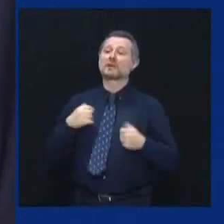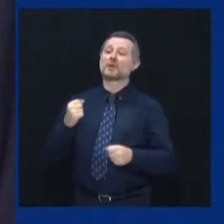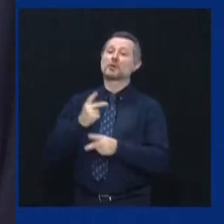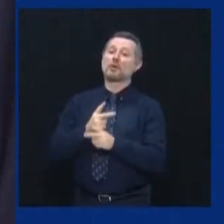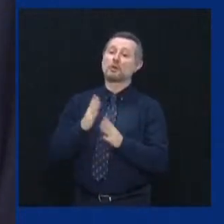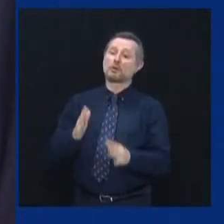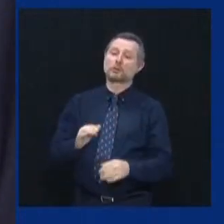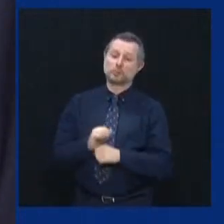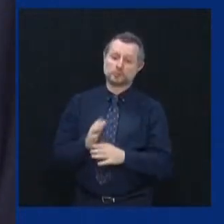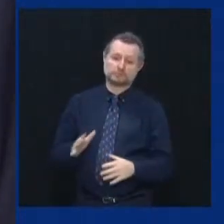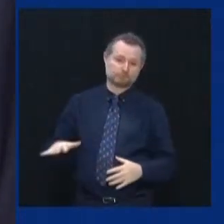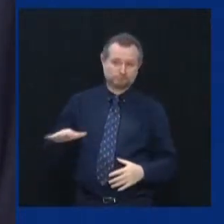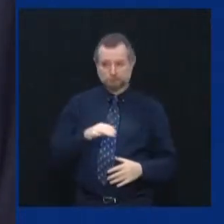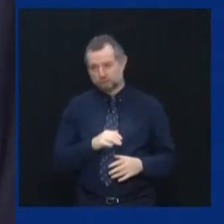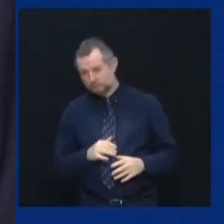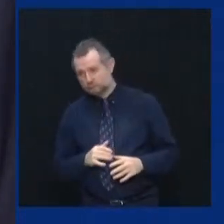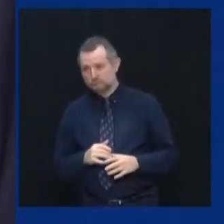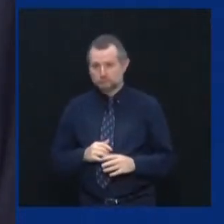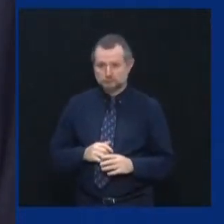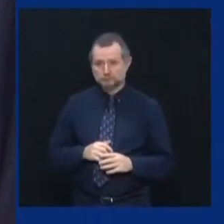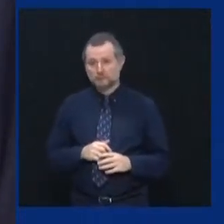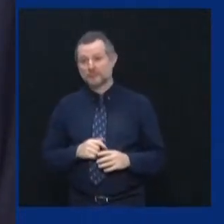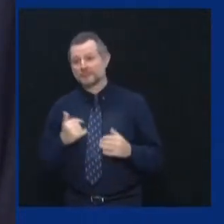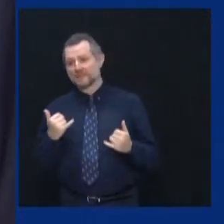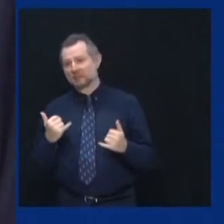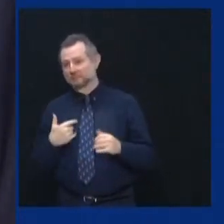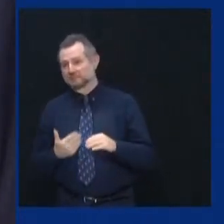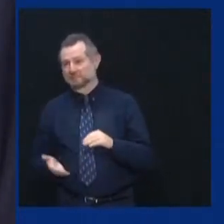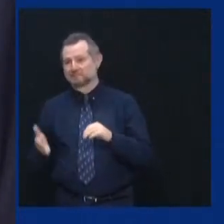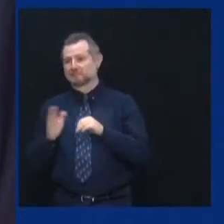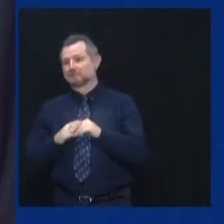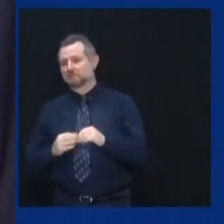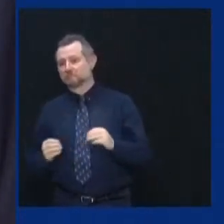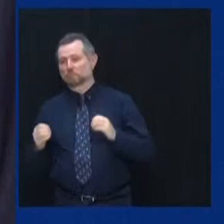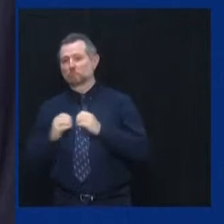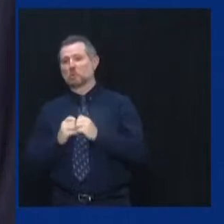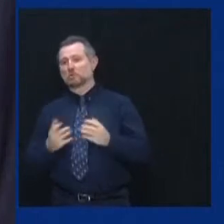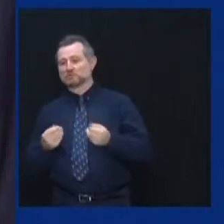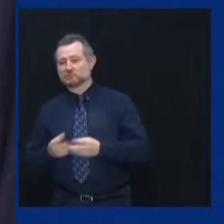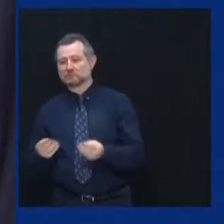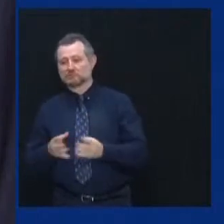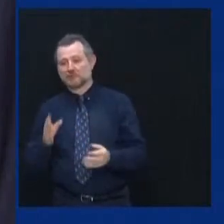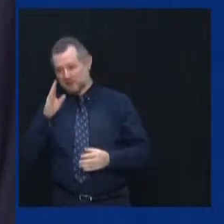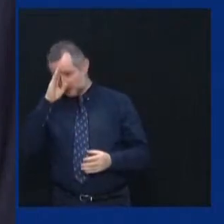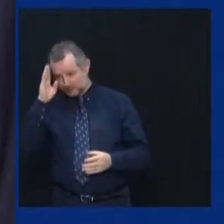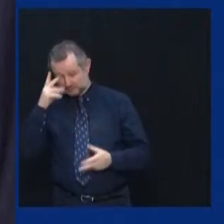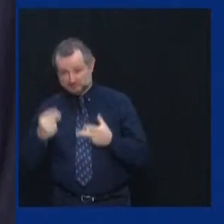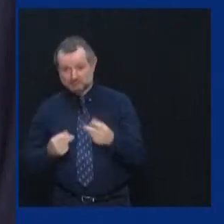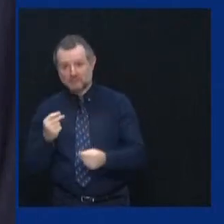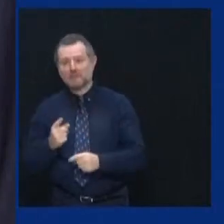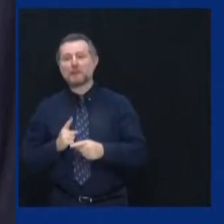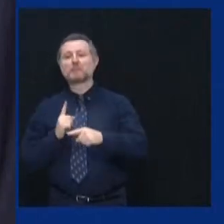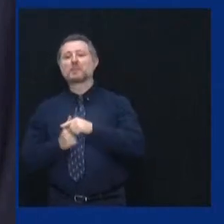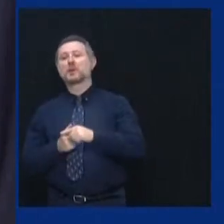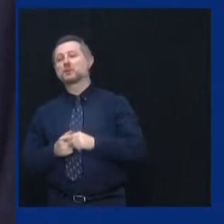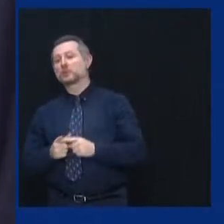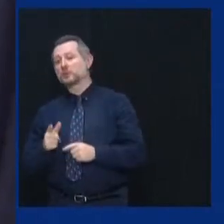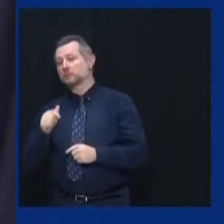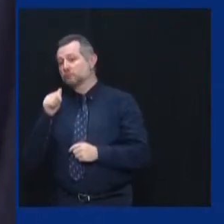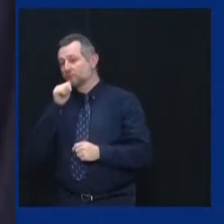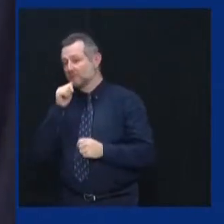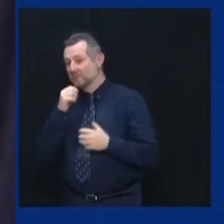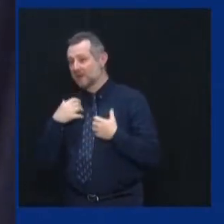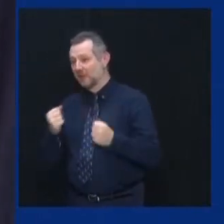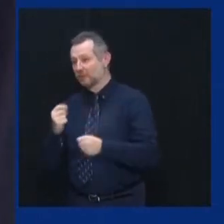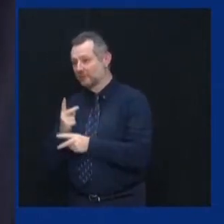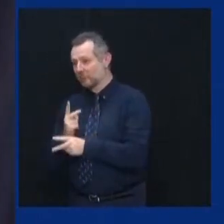workers, between the acceleration in the hospitals and the private healthcare network